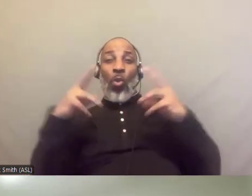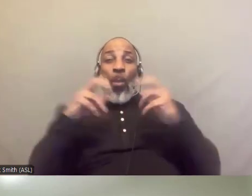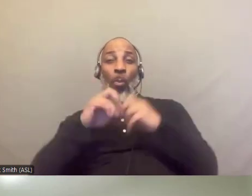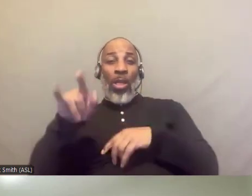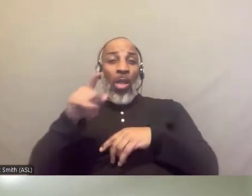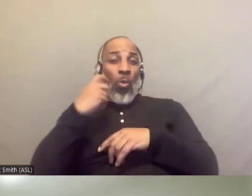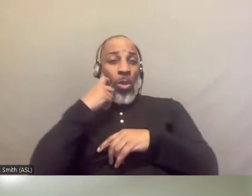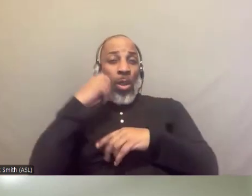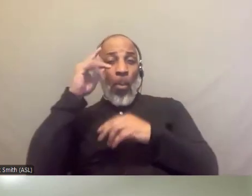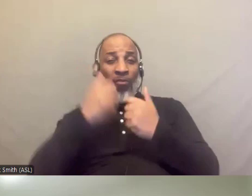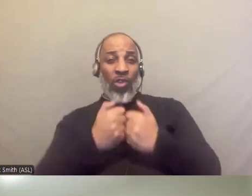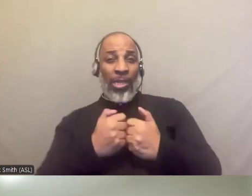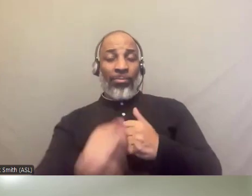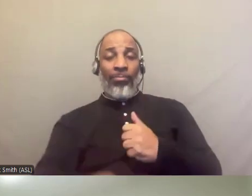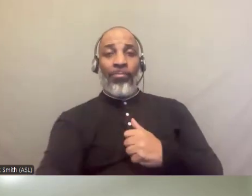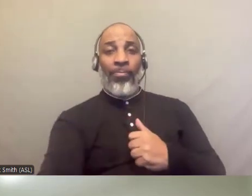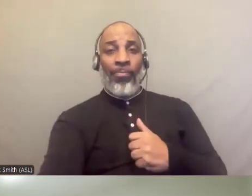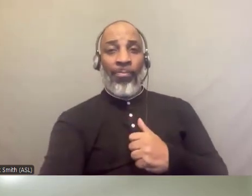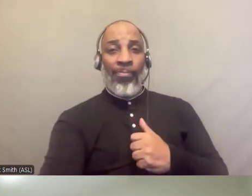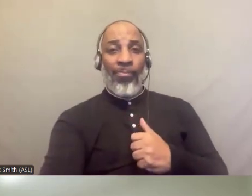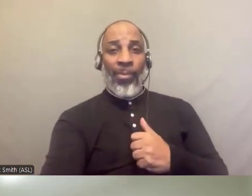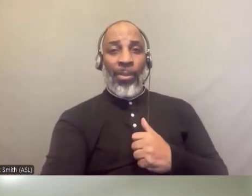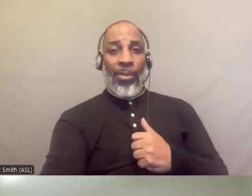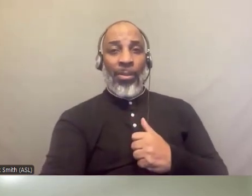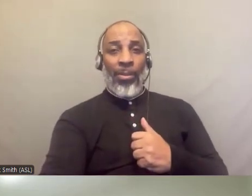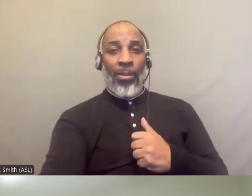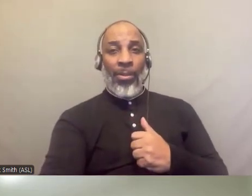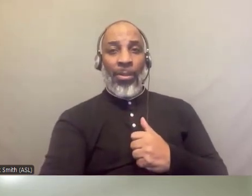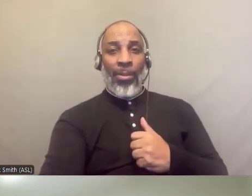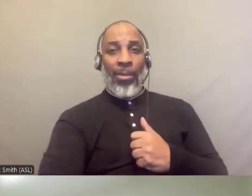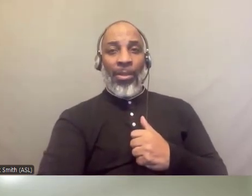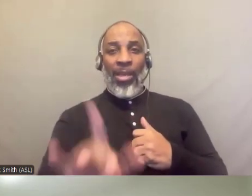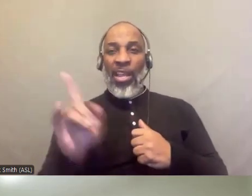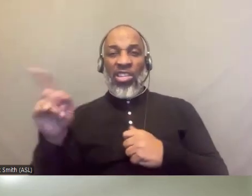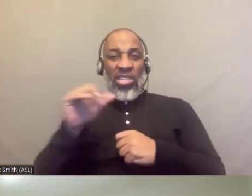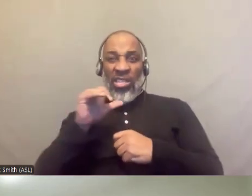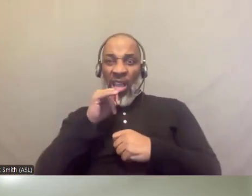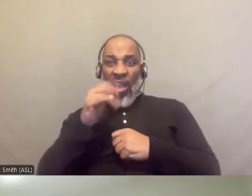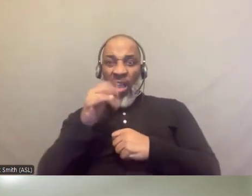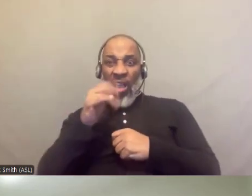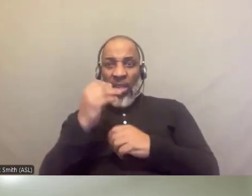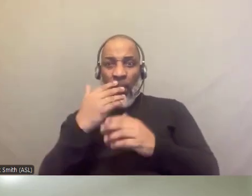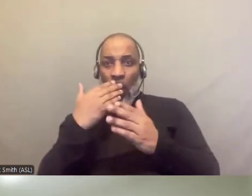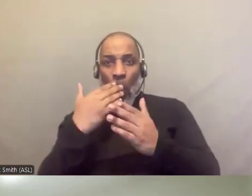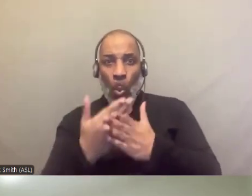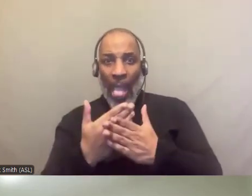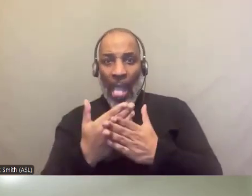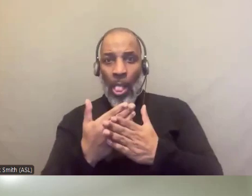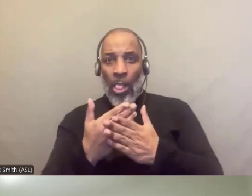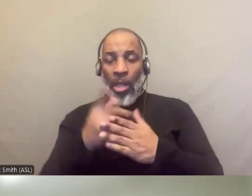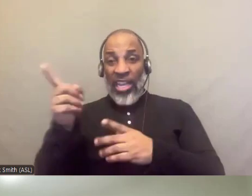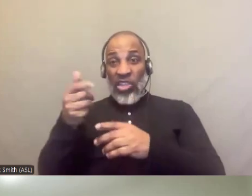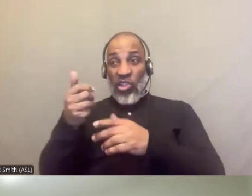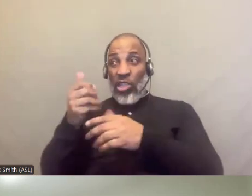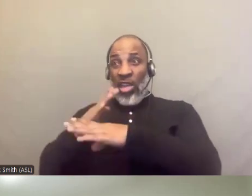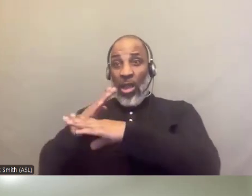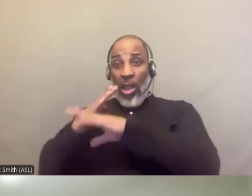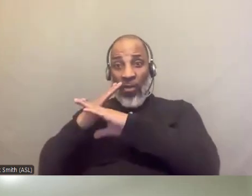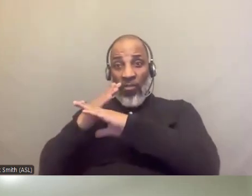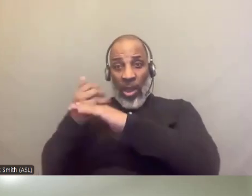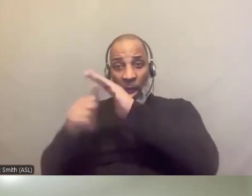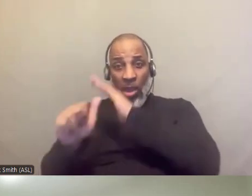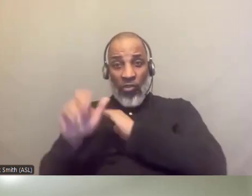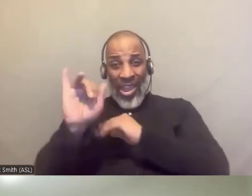the past week, she hasn't been sleeping well. Is Carol an individual that's protected by the ADA?